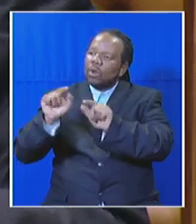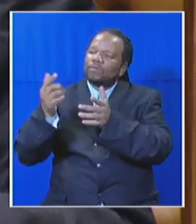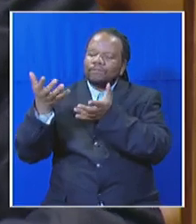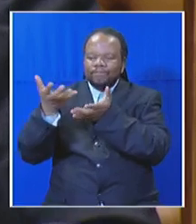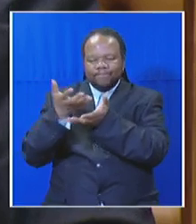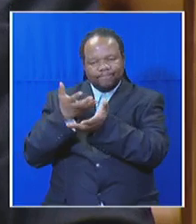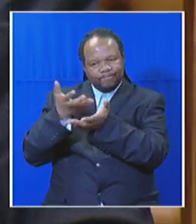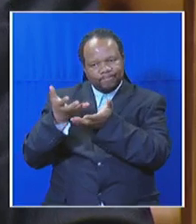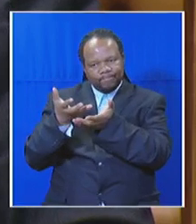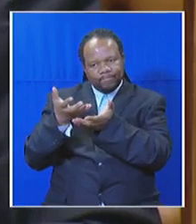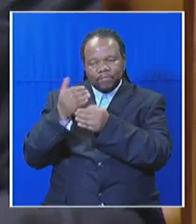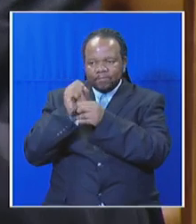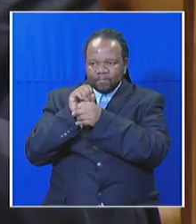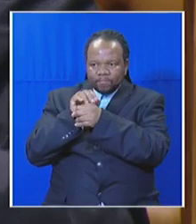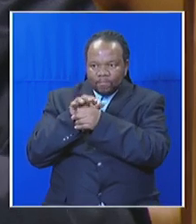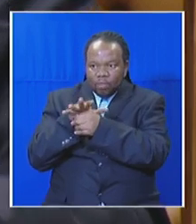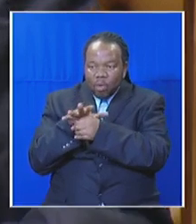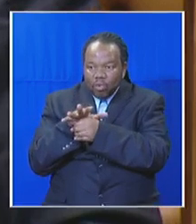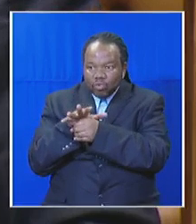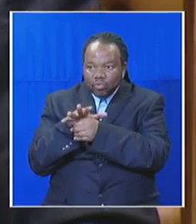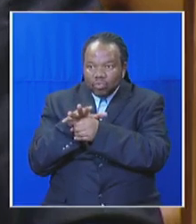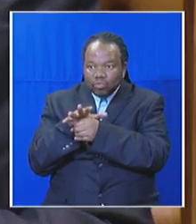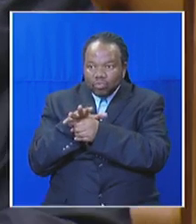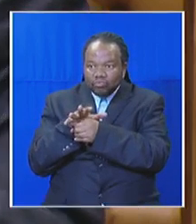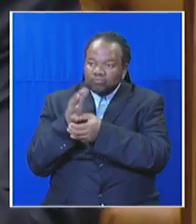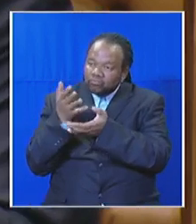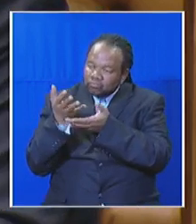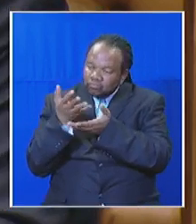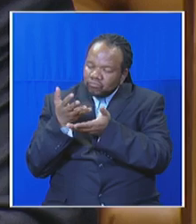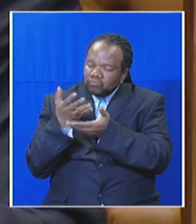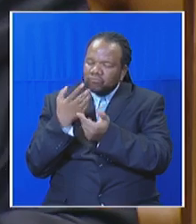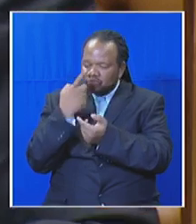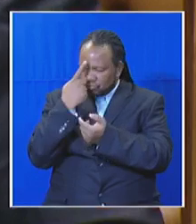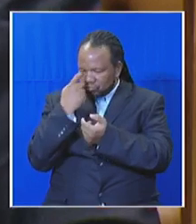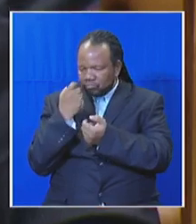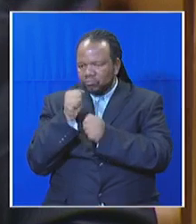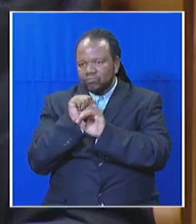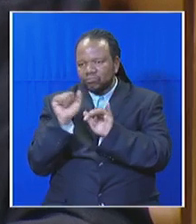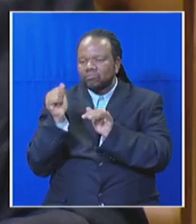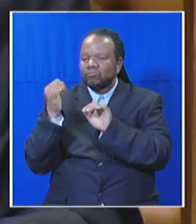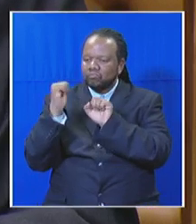to influence them. We've got to nudge them until we are at the right point.